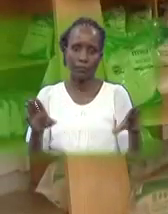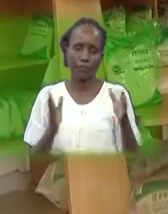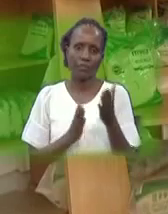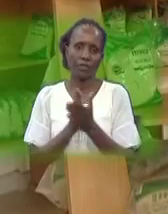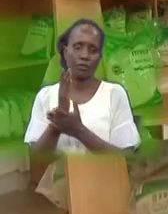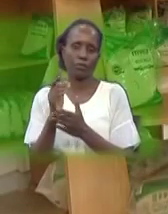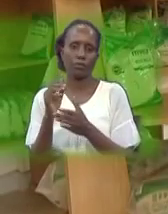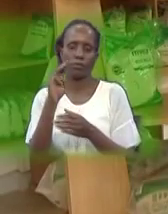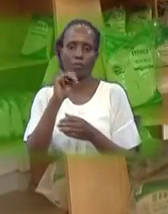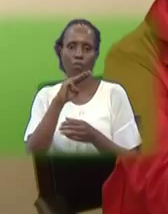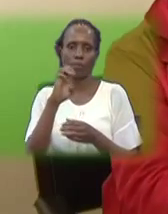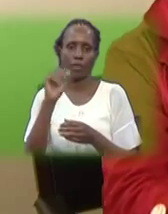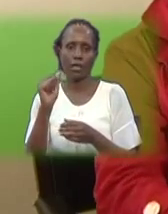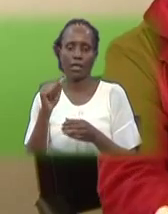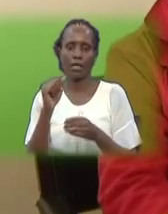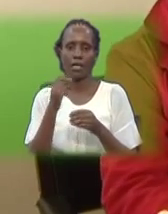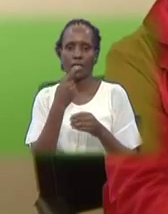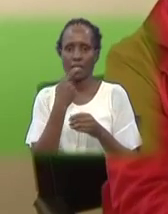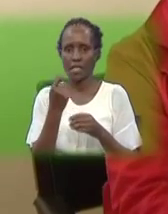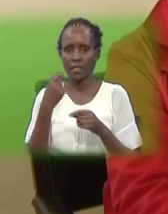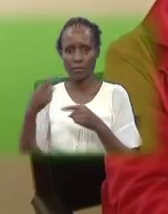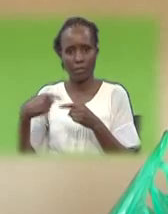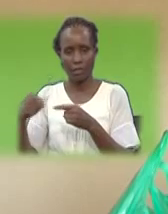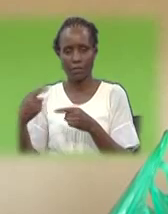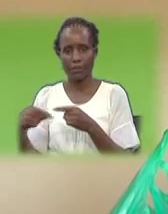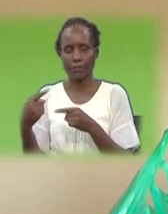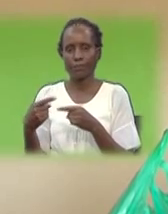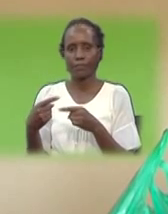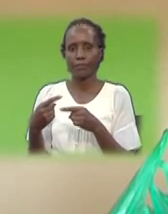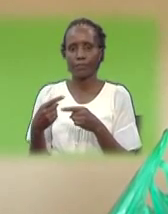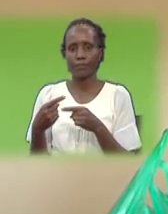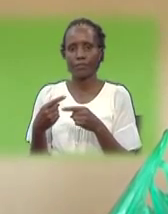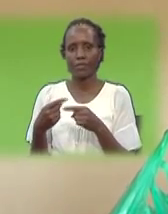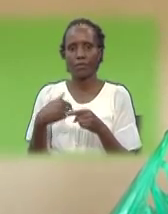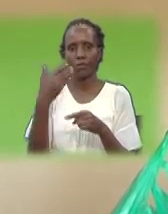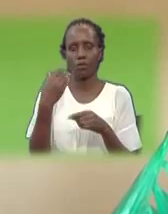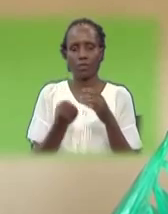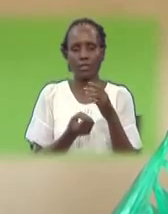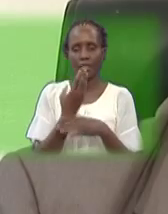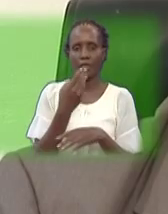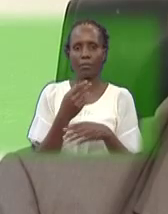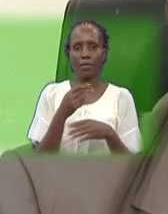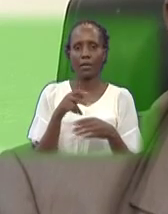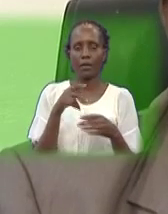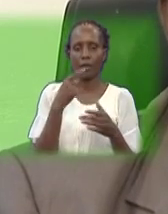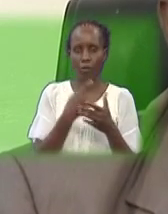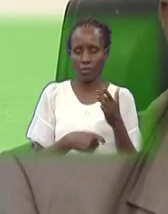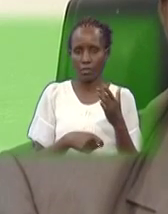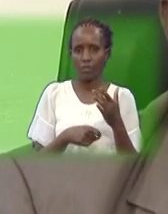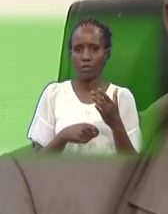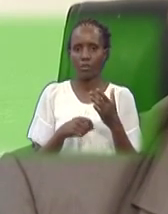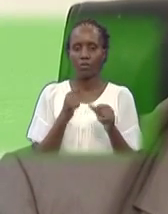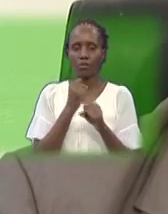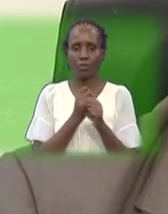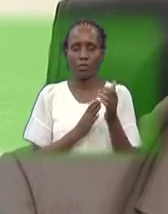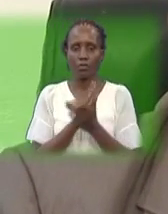its subsidiary, the Mwaya rice mills. We set a price that we make sure that whoever would come